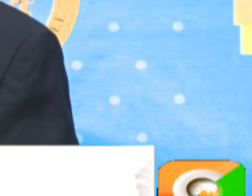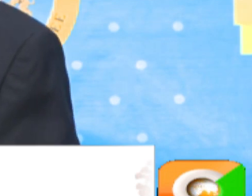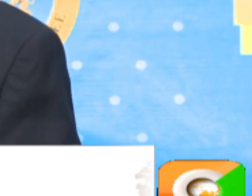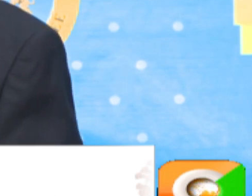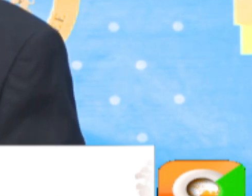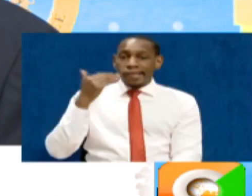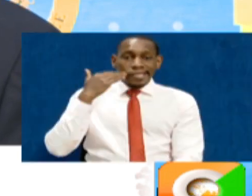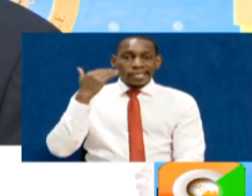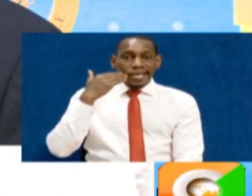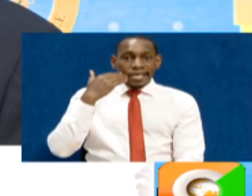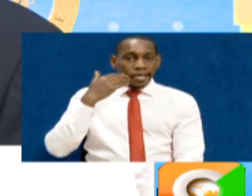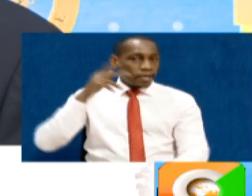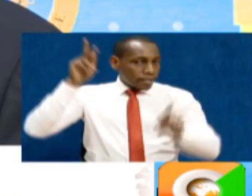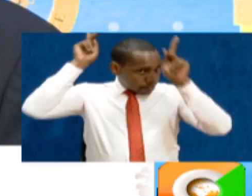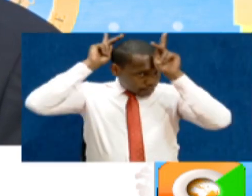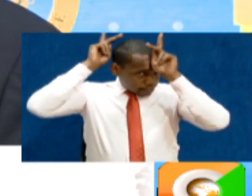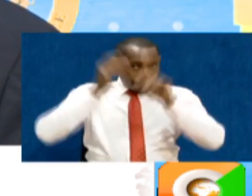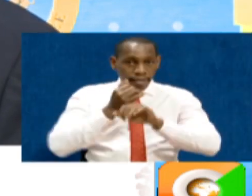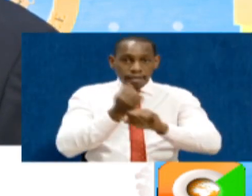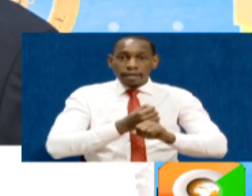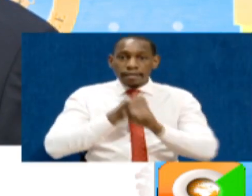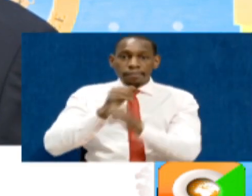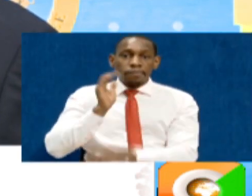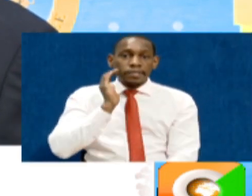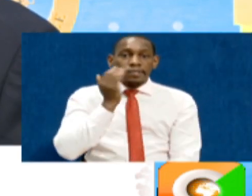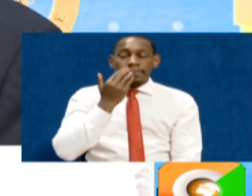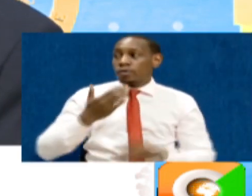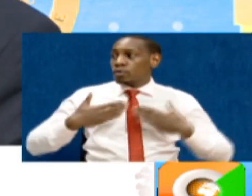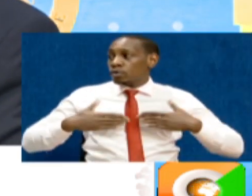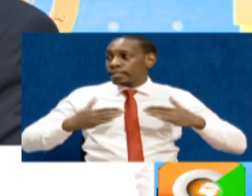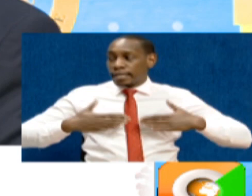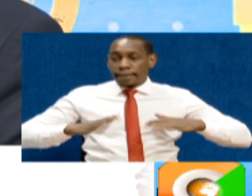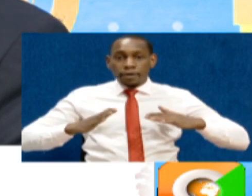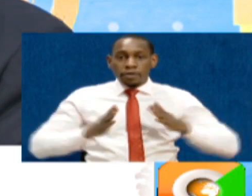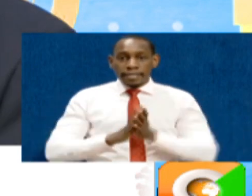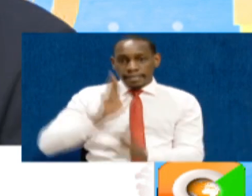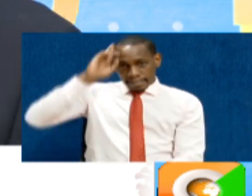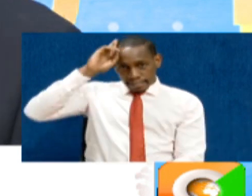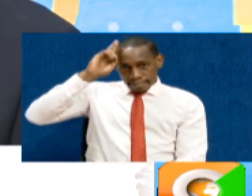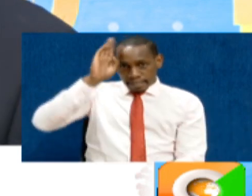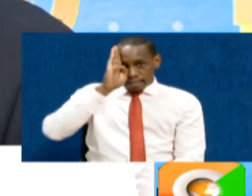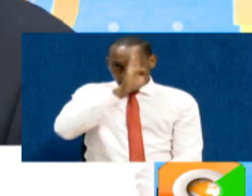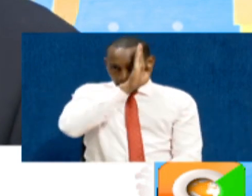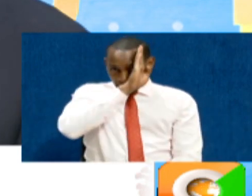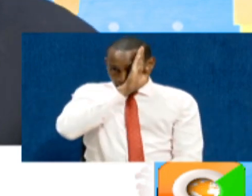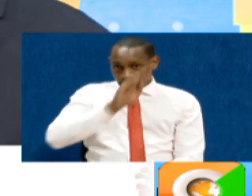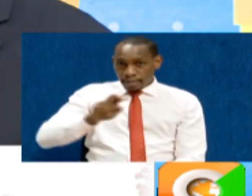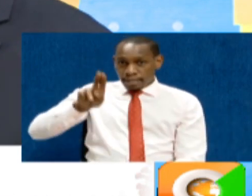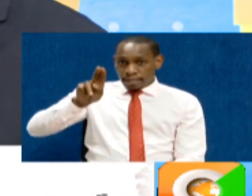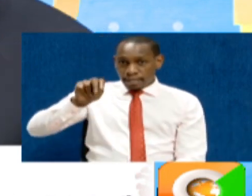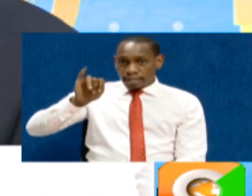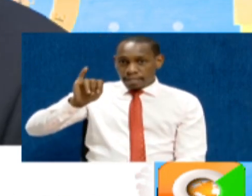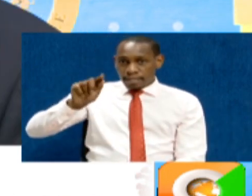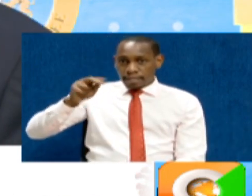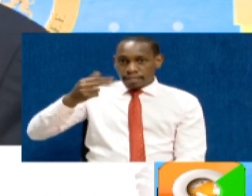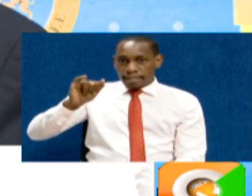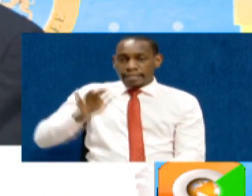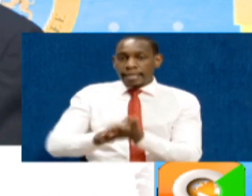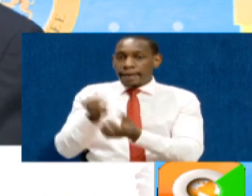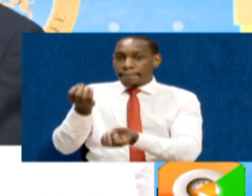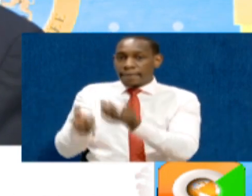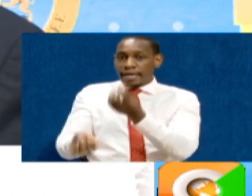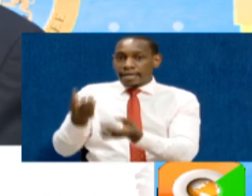Siaya, Kakamega, Homa Bay, Isiolo, Samburu, Nyandarua, Bungoma, Tharaka, Nithi,